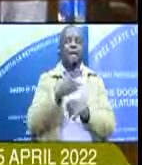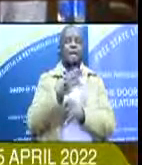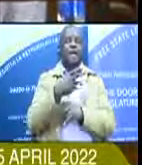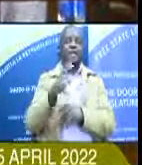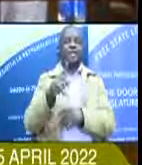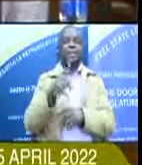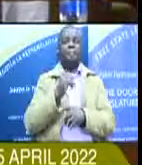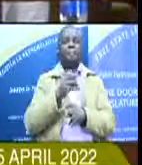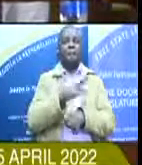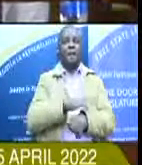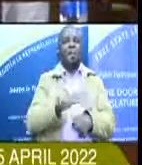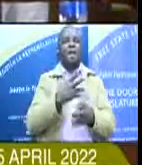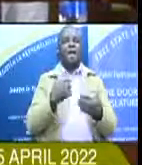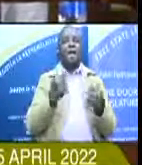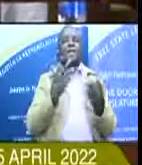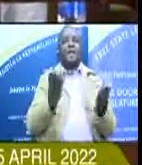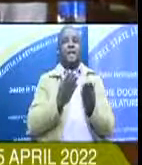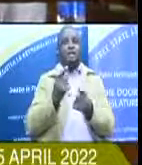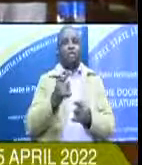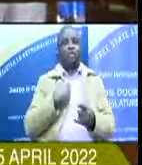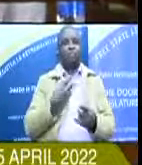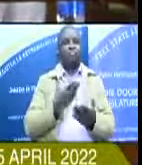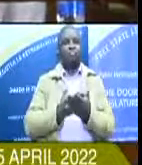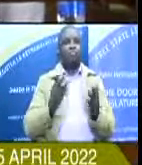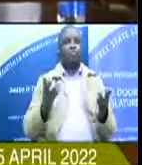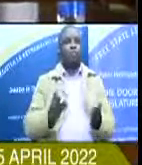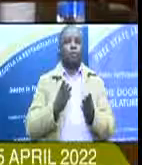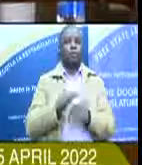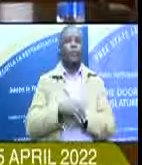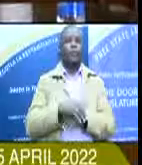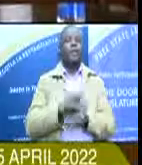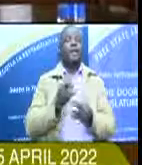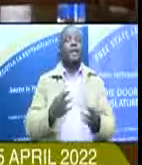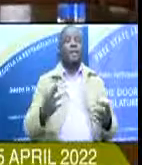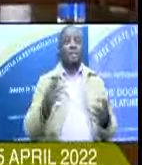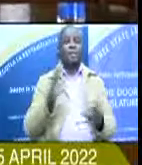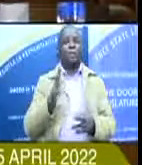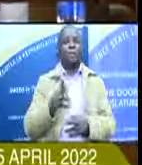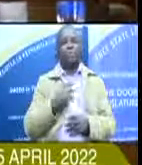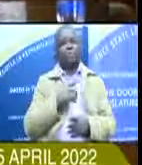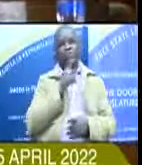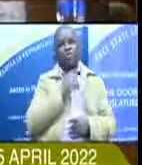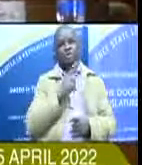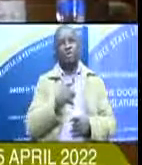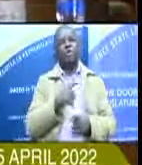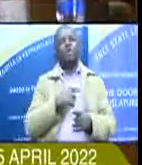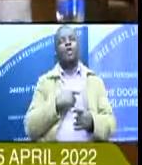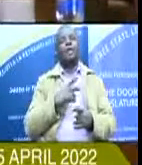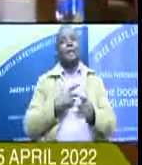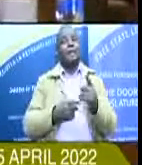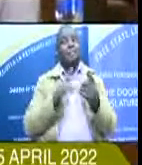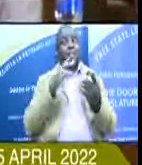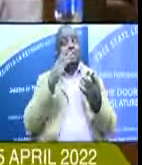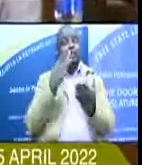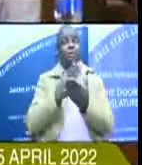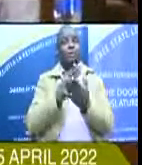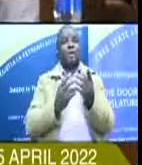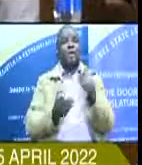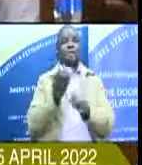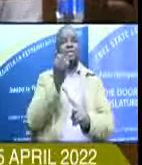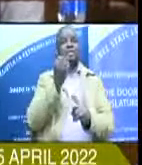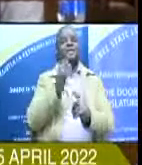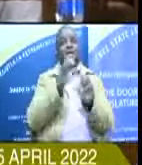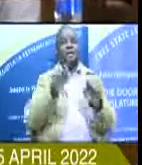line with this system. Also shall towards the successes of this model that we are